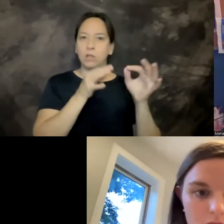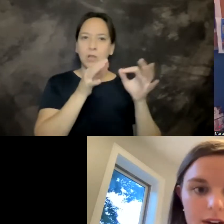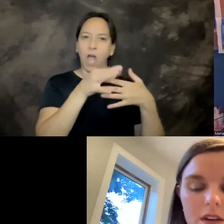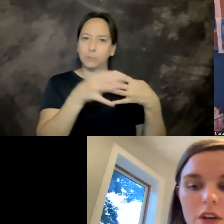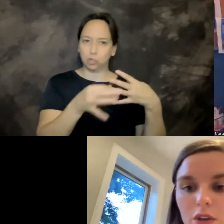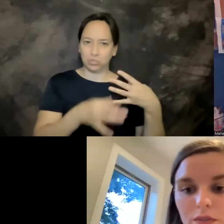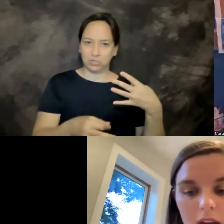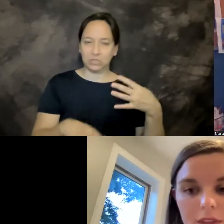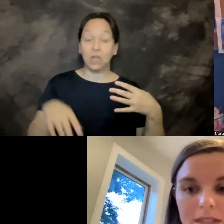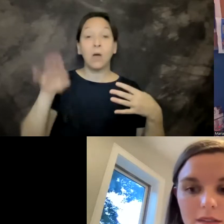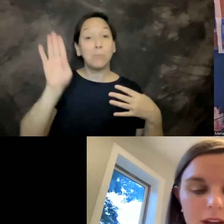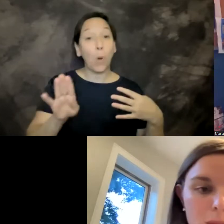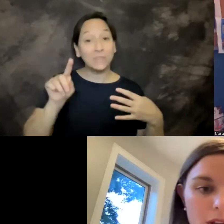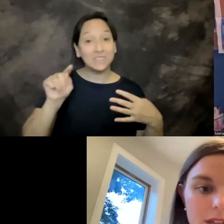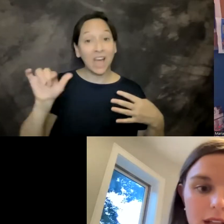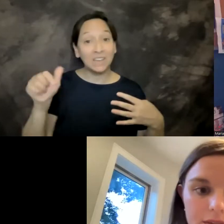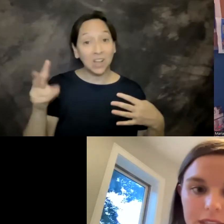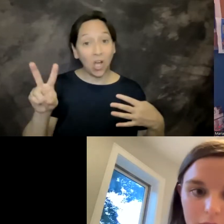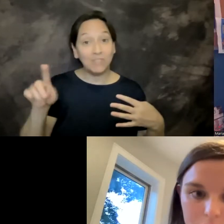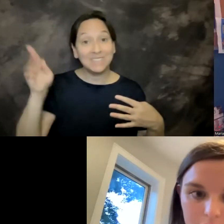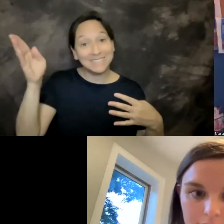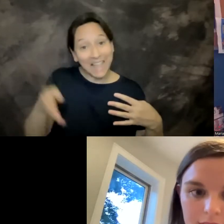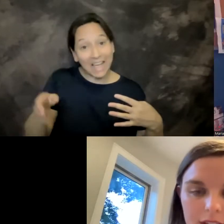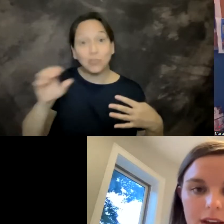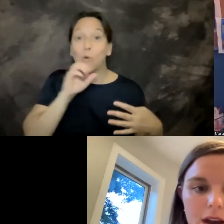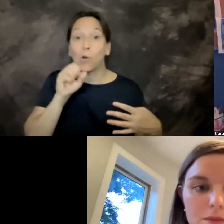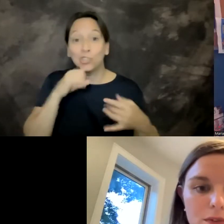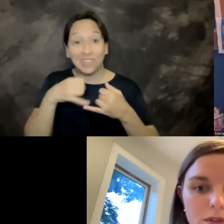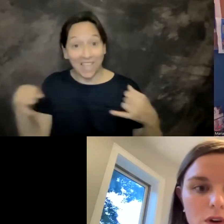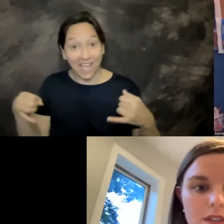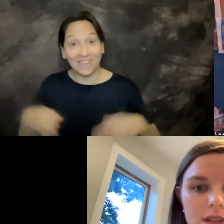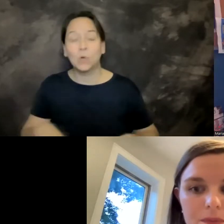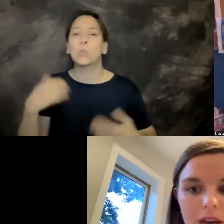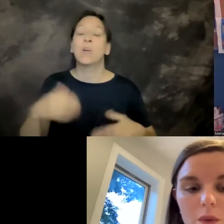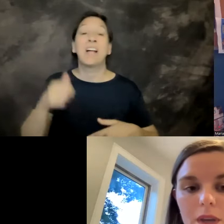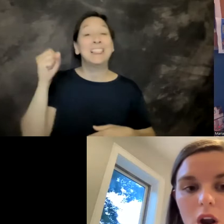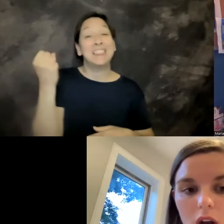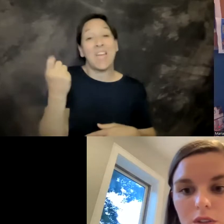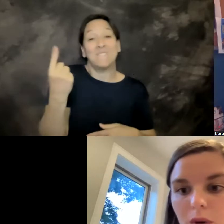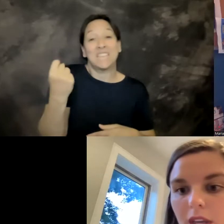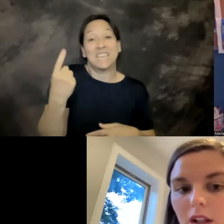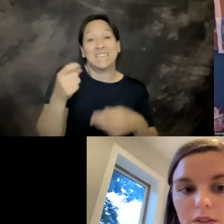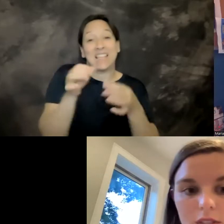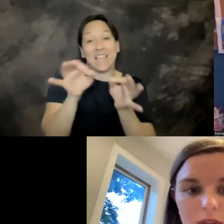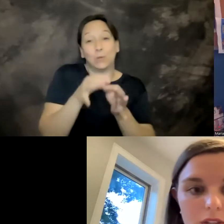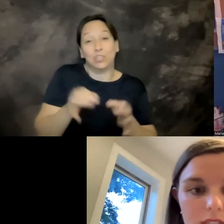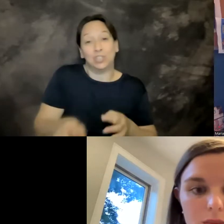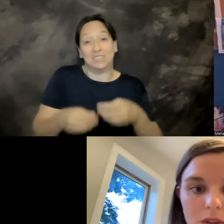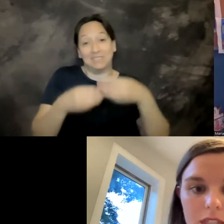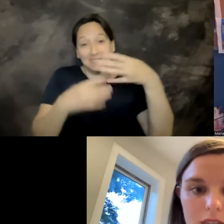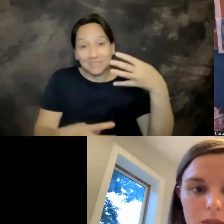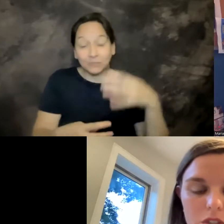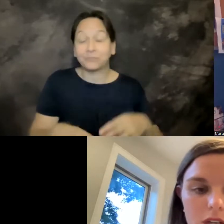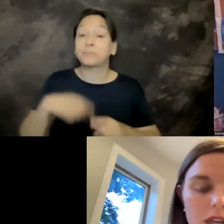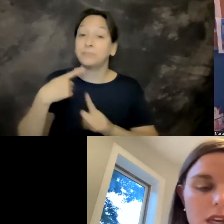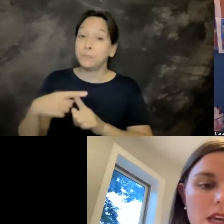boston.gov/Orange Line, you'll find them. It's available in 11 languages. For folks, we are also working closely with our